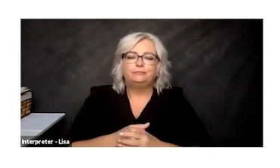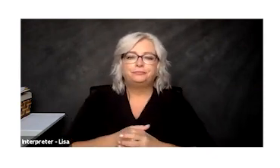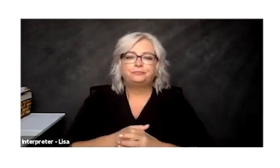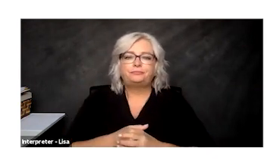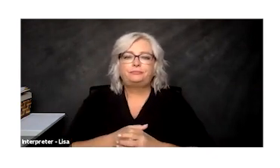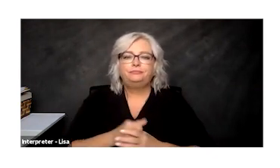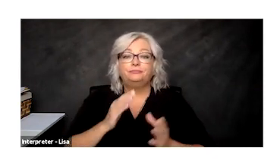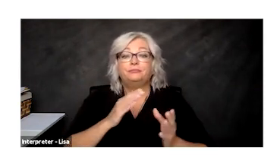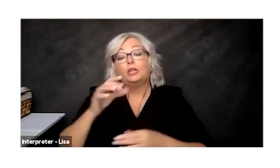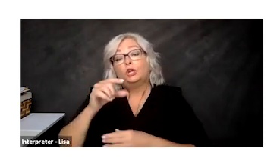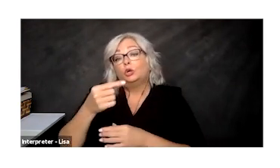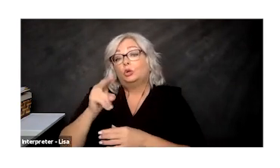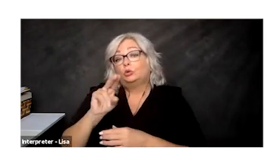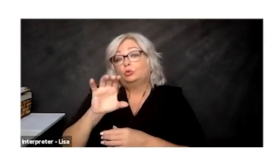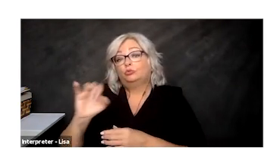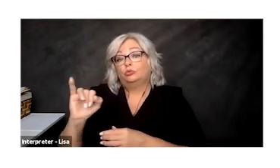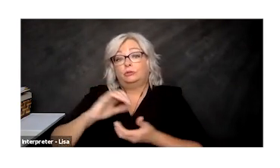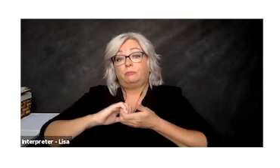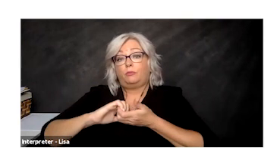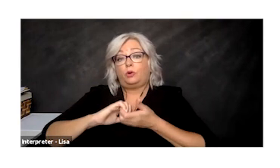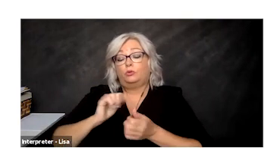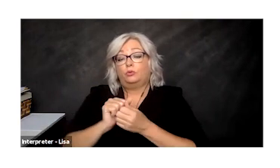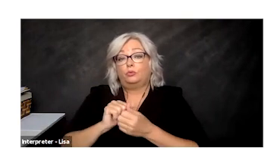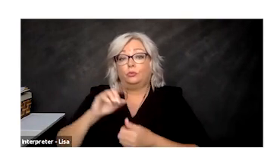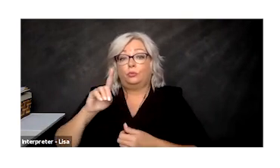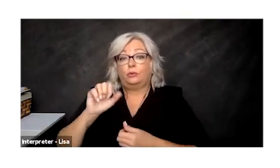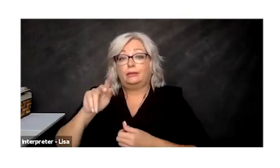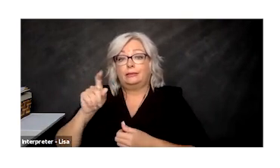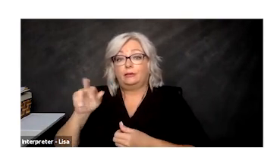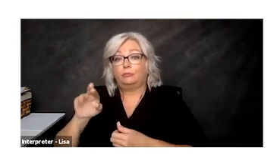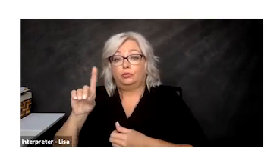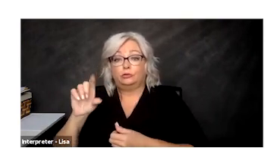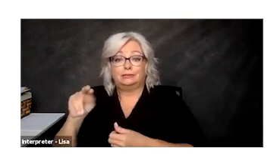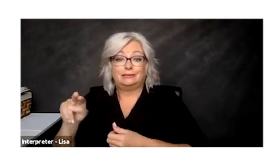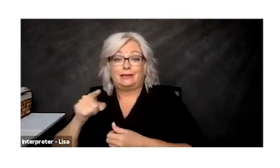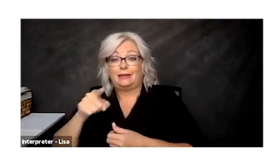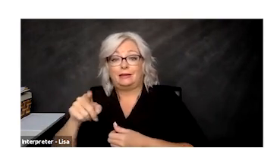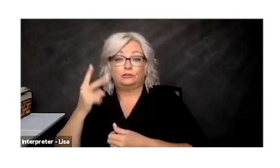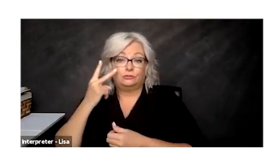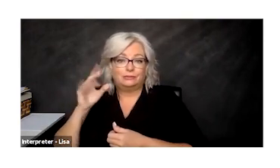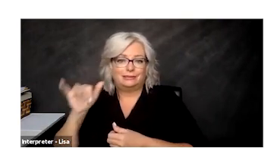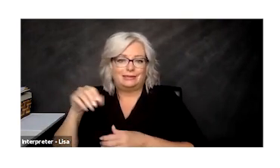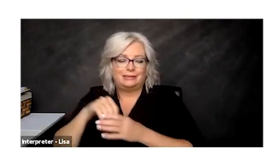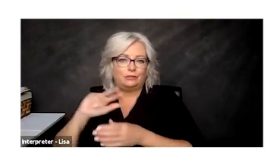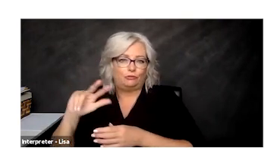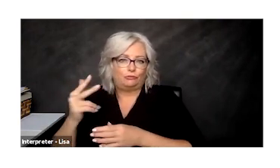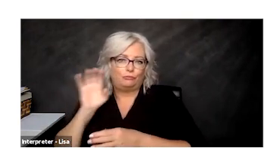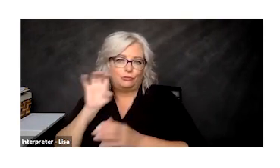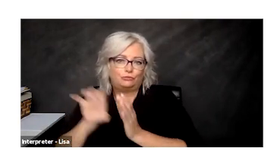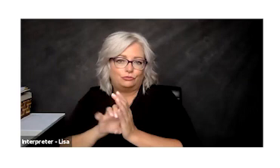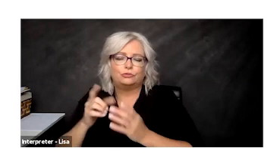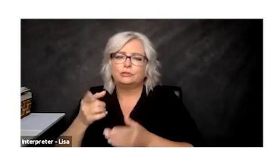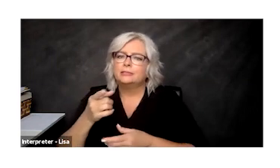and you'll see that in the third image. They did a collaboration. And it's also an important critique